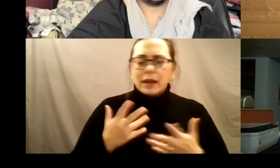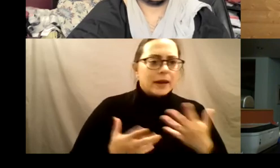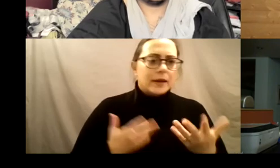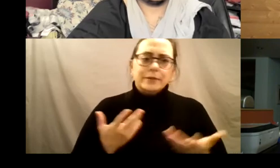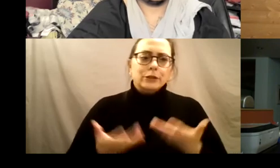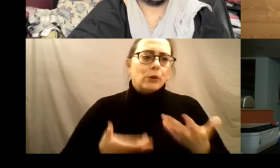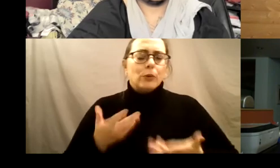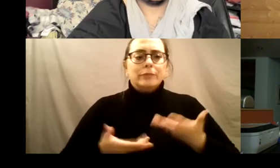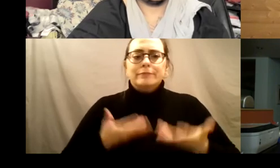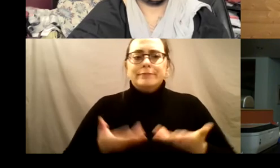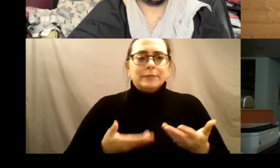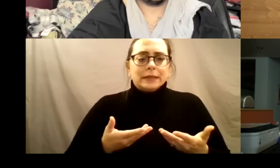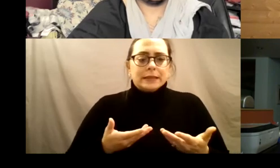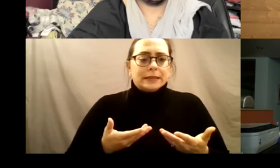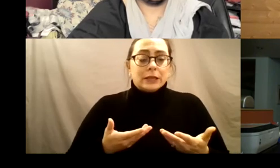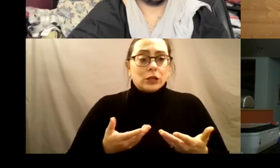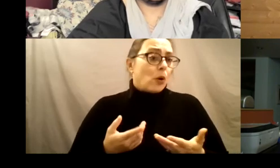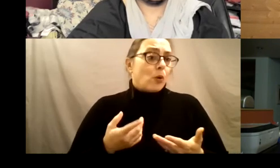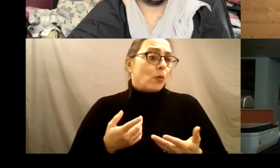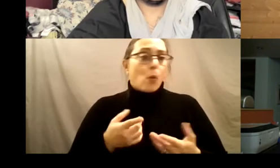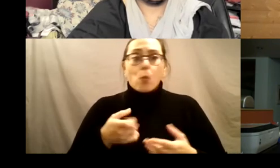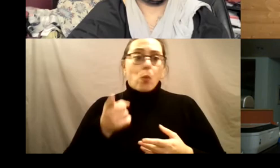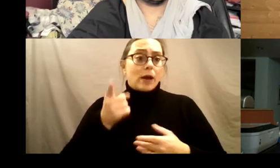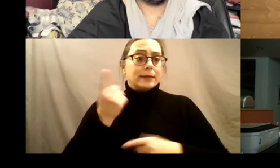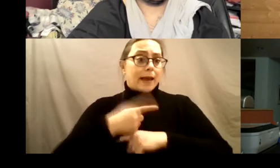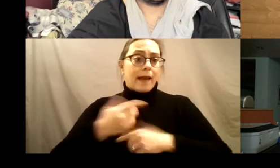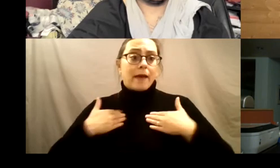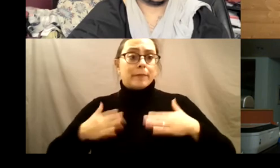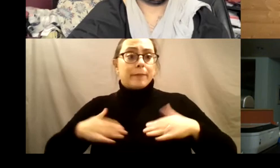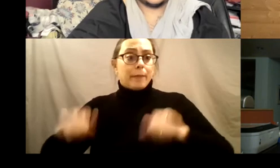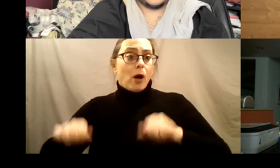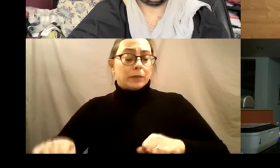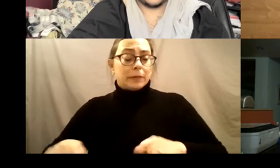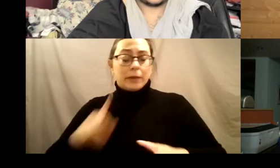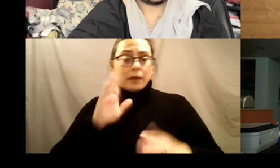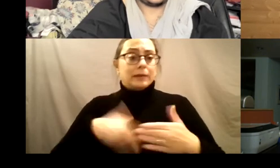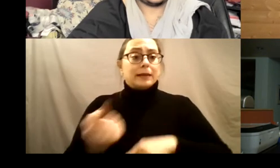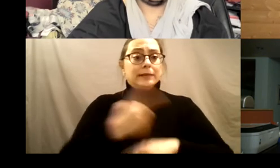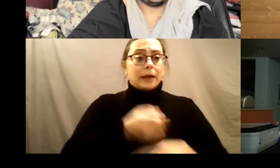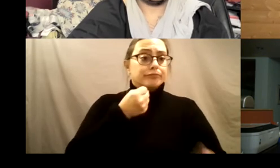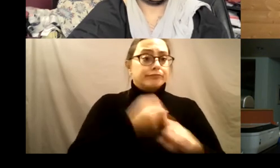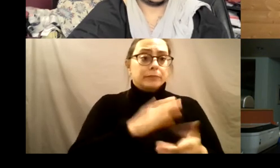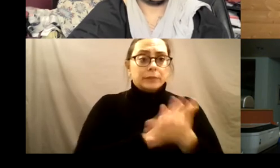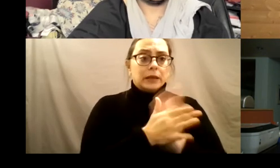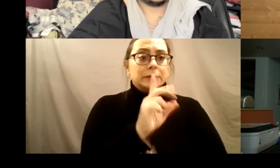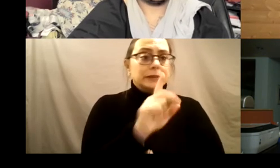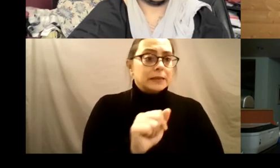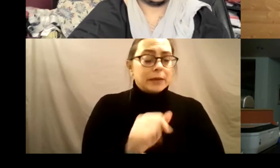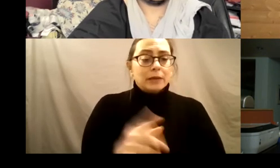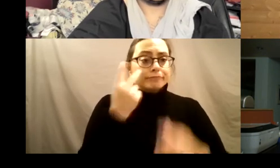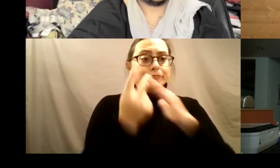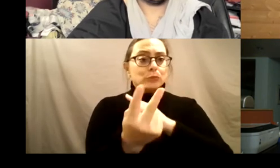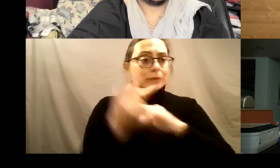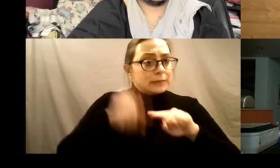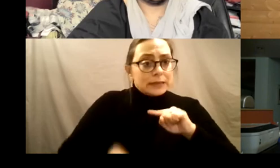perhaps have an able body at one point, but they never know what the future is going to hold. And so